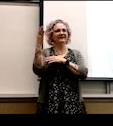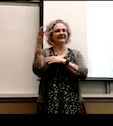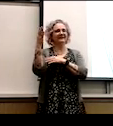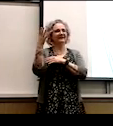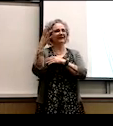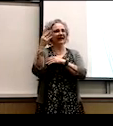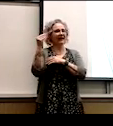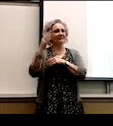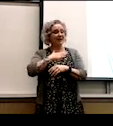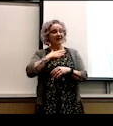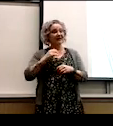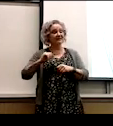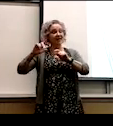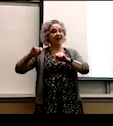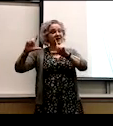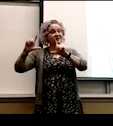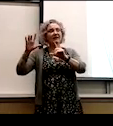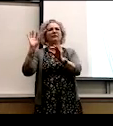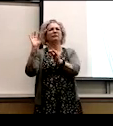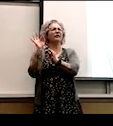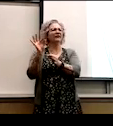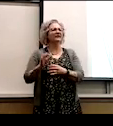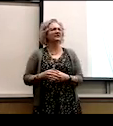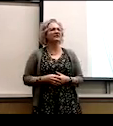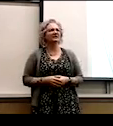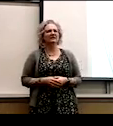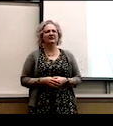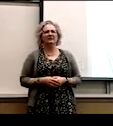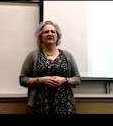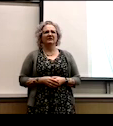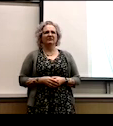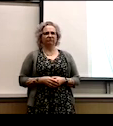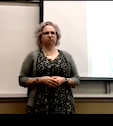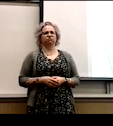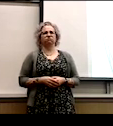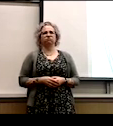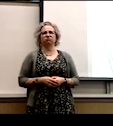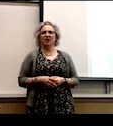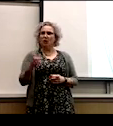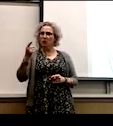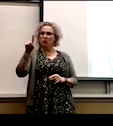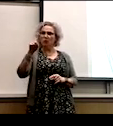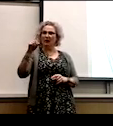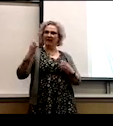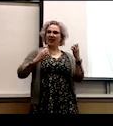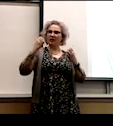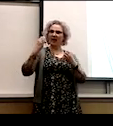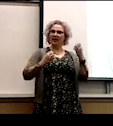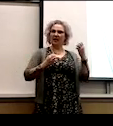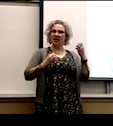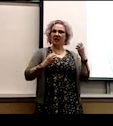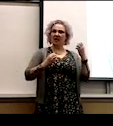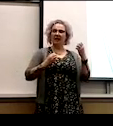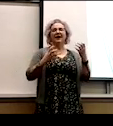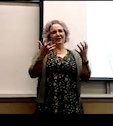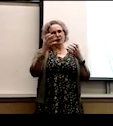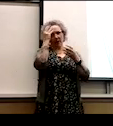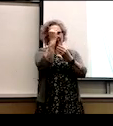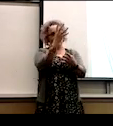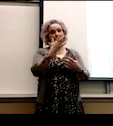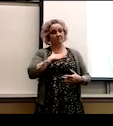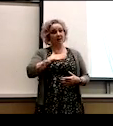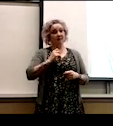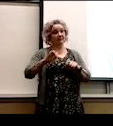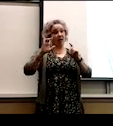slides. Forgive me. I get evaluated on this, right? My slides are perfect.